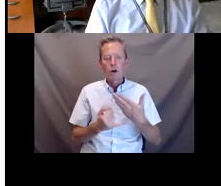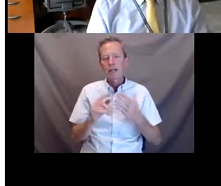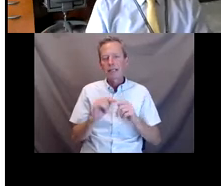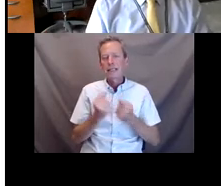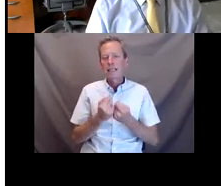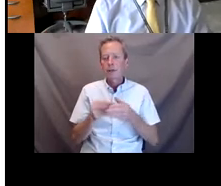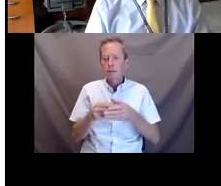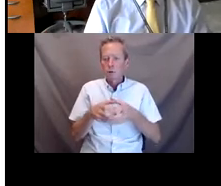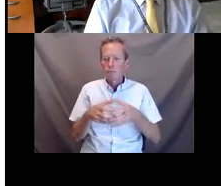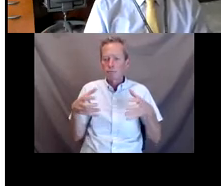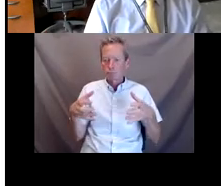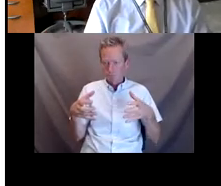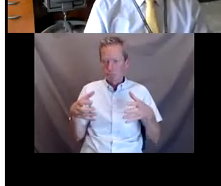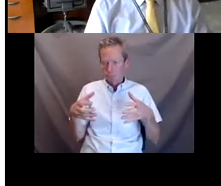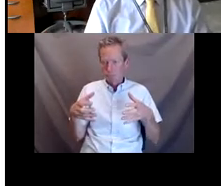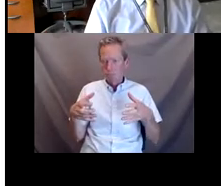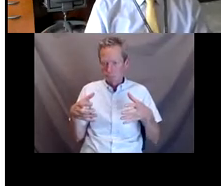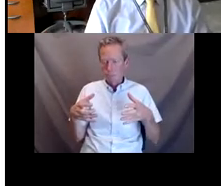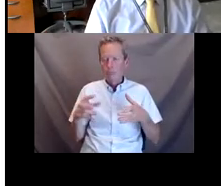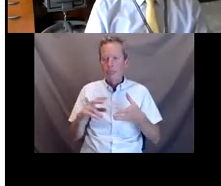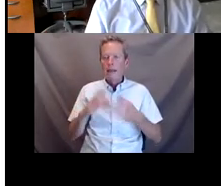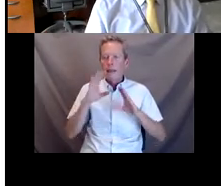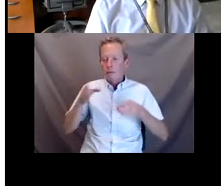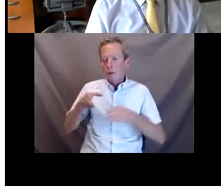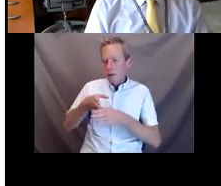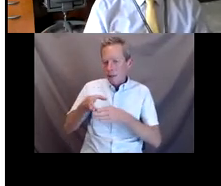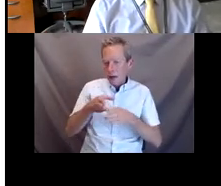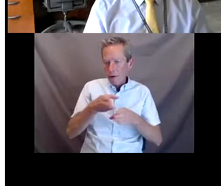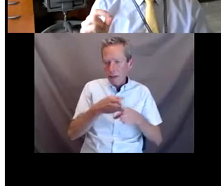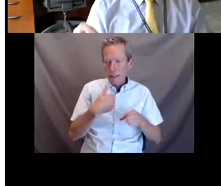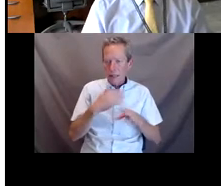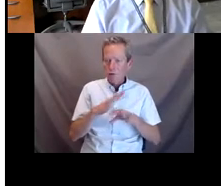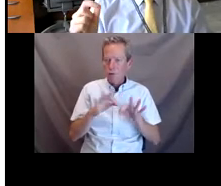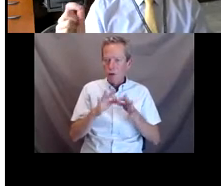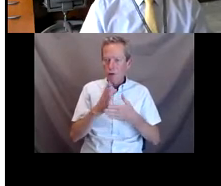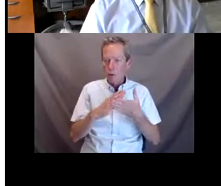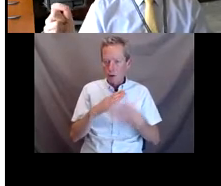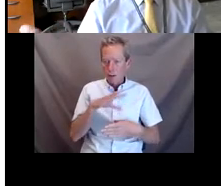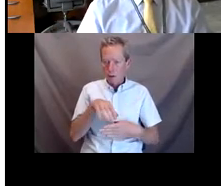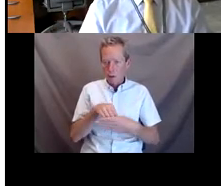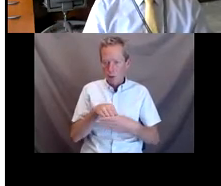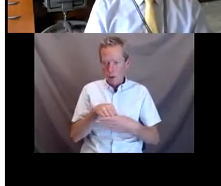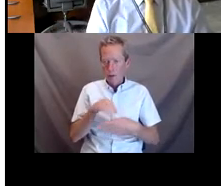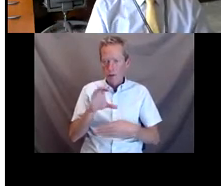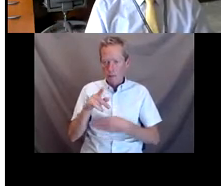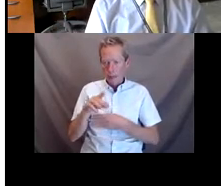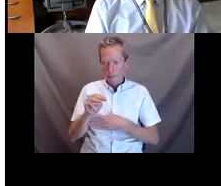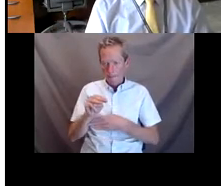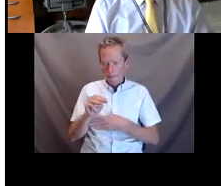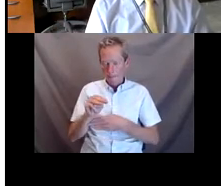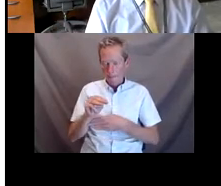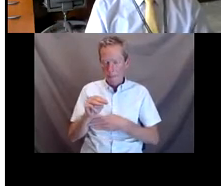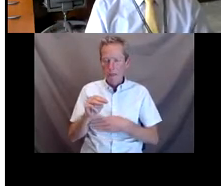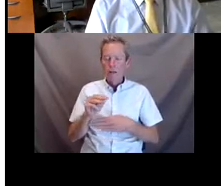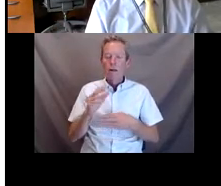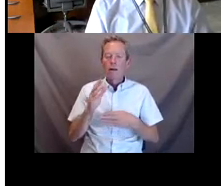project leadership team and expands it to areas that have critical pieces and components of the CPM project that will